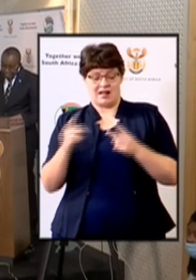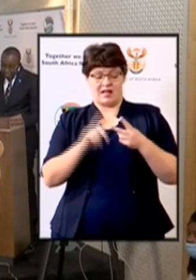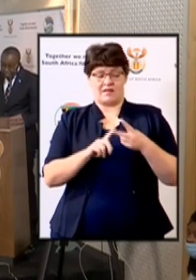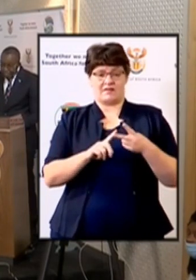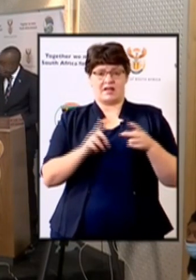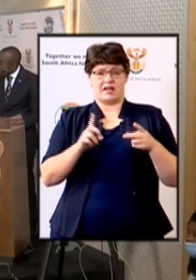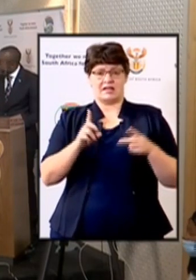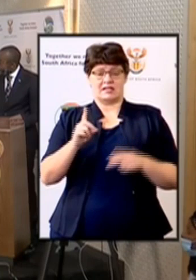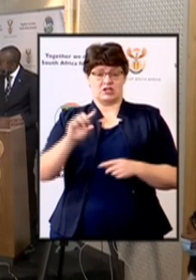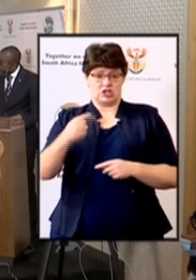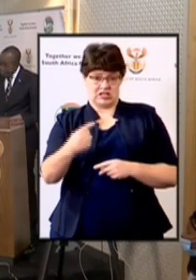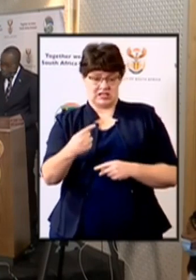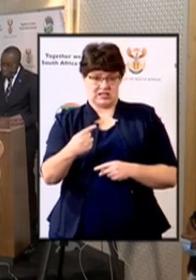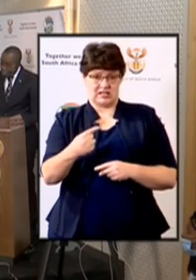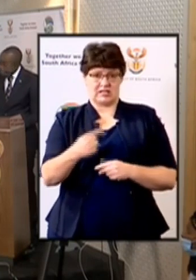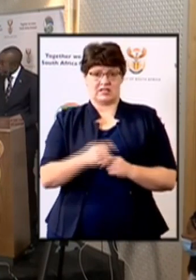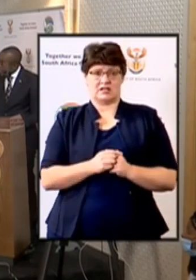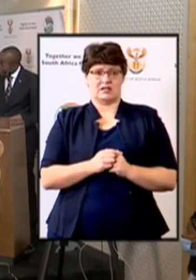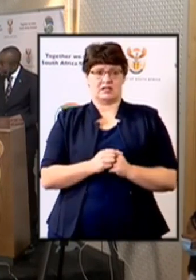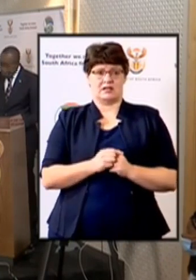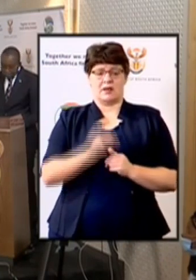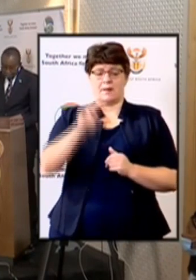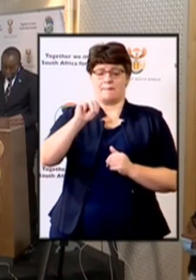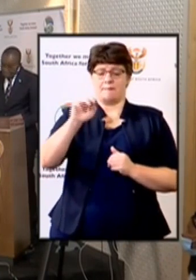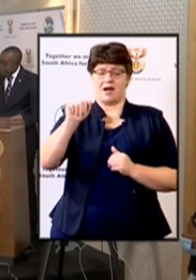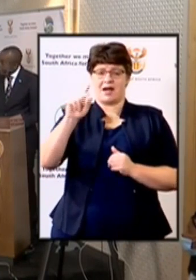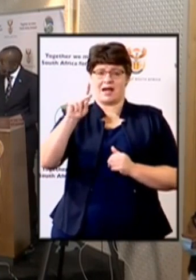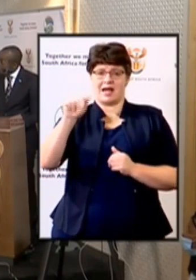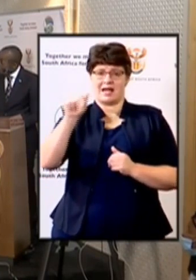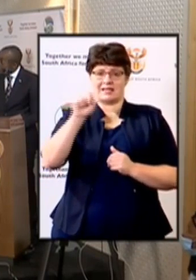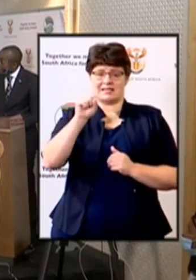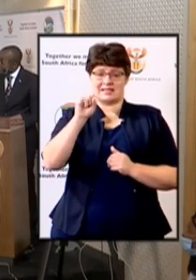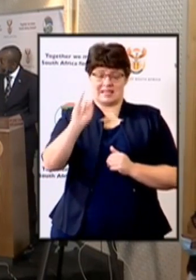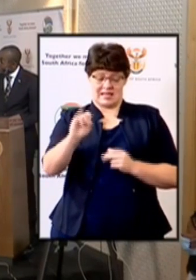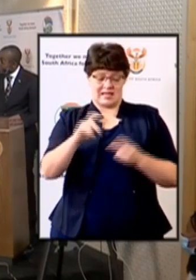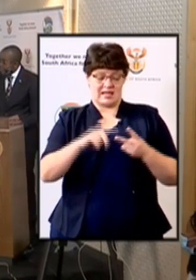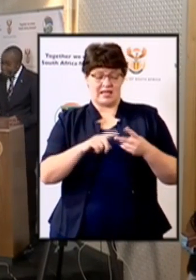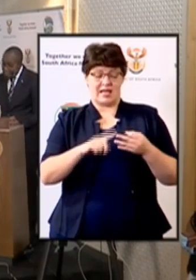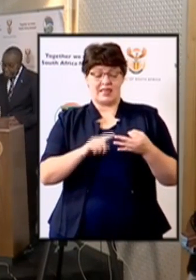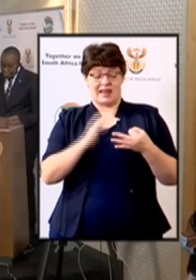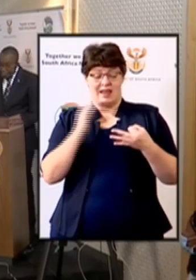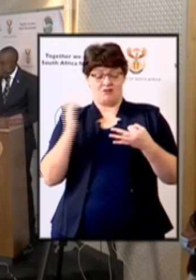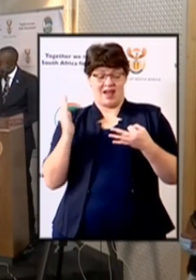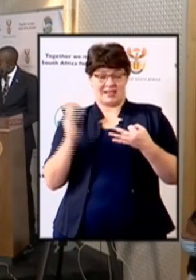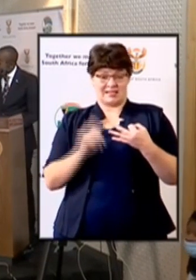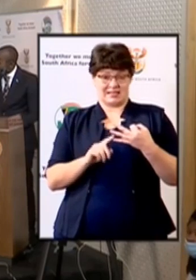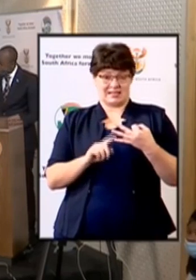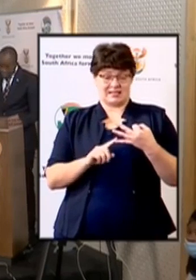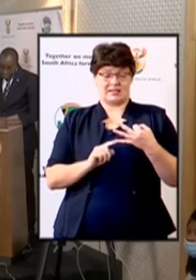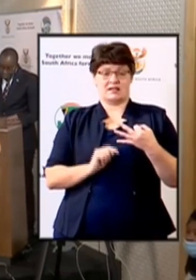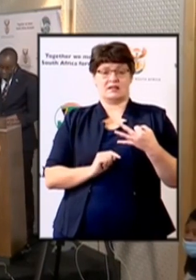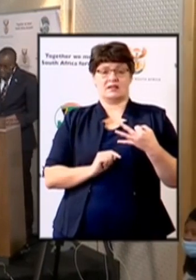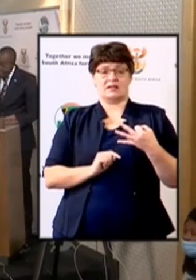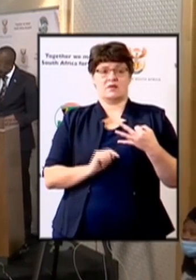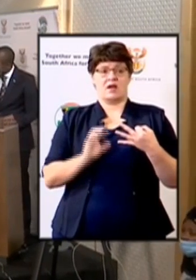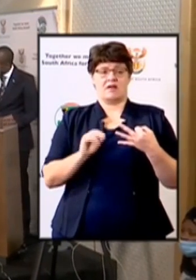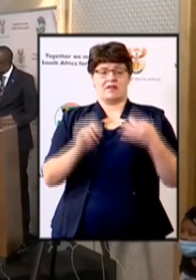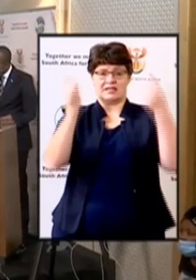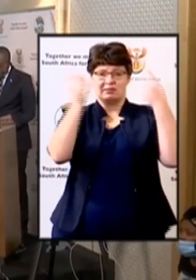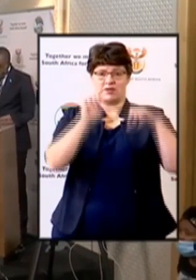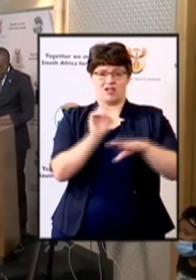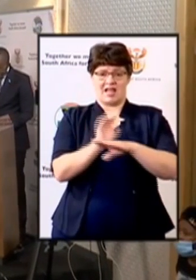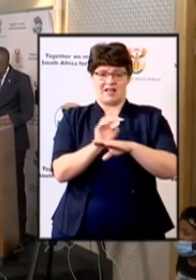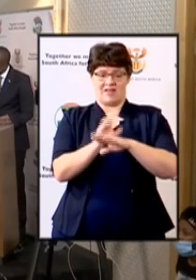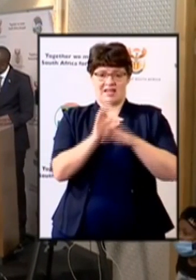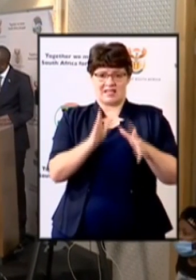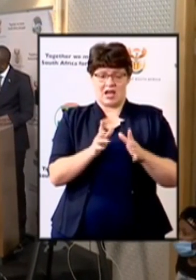Director General, Ms. Yoliswa Makasi. And then on the extreme right, we have our Special Advisor